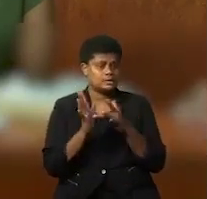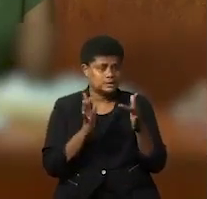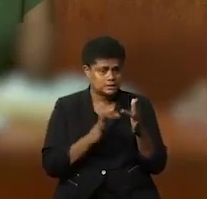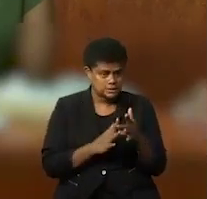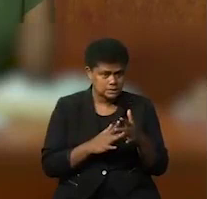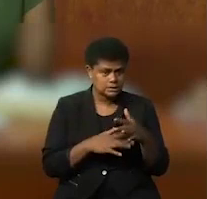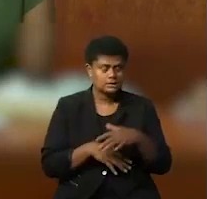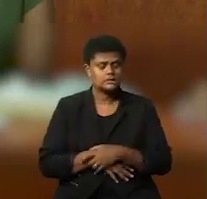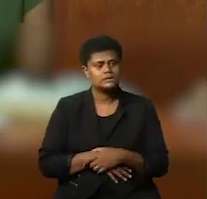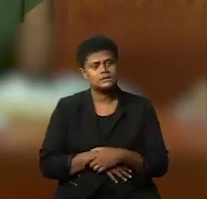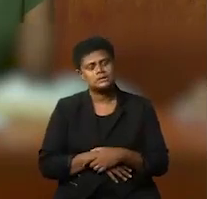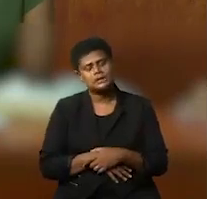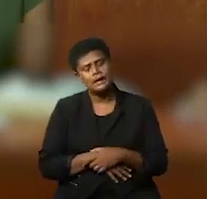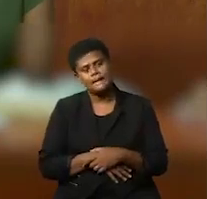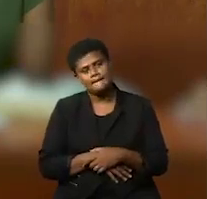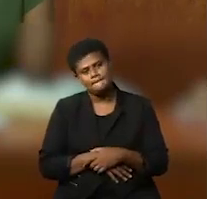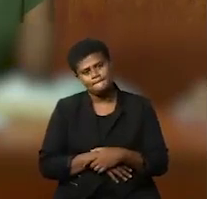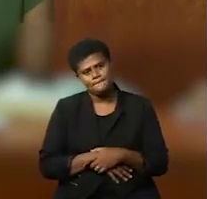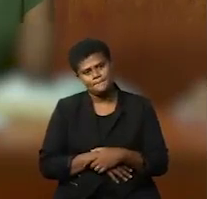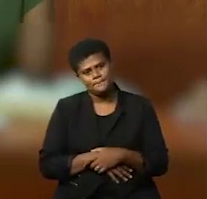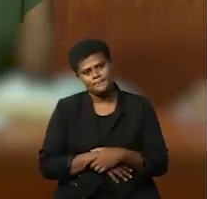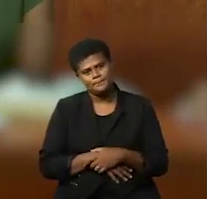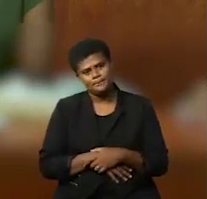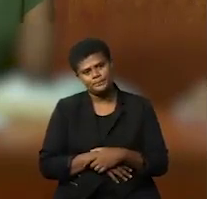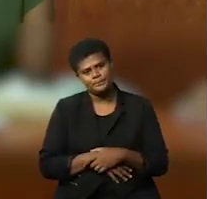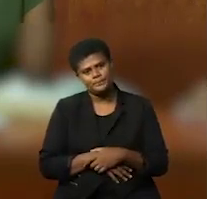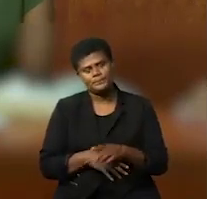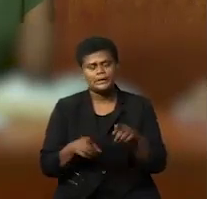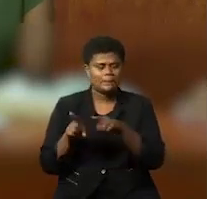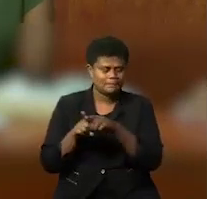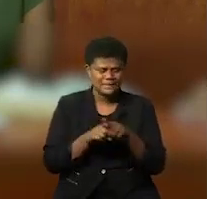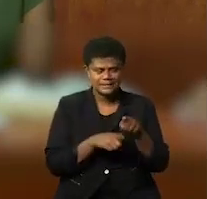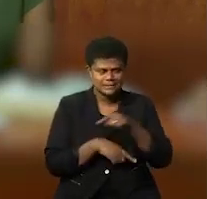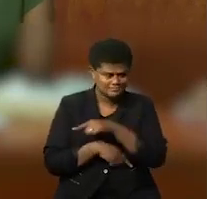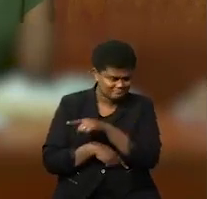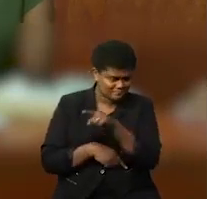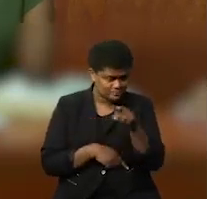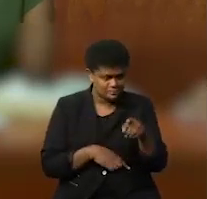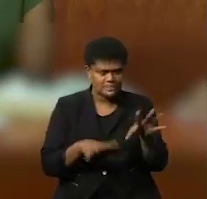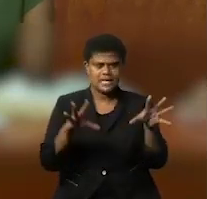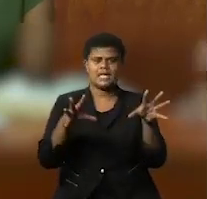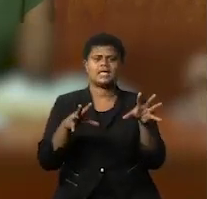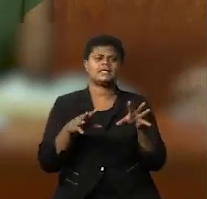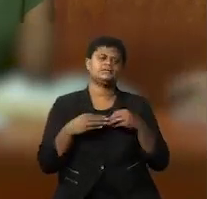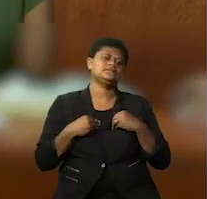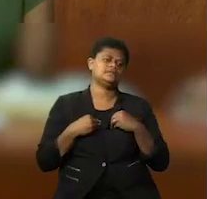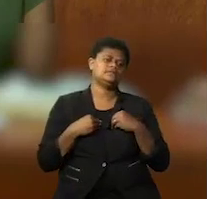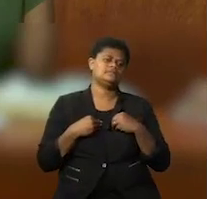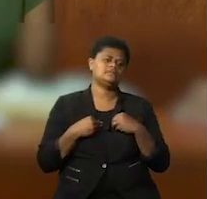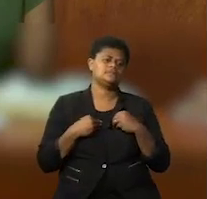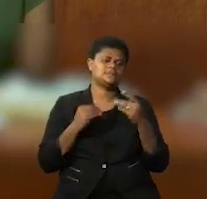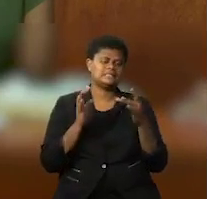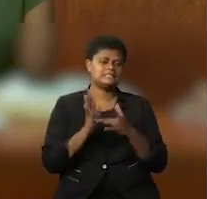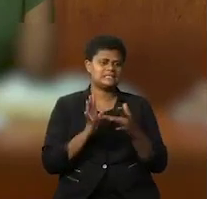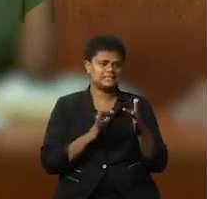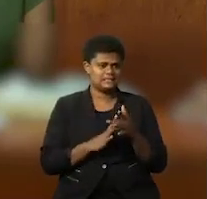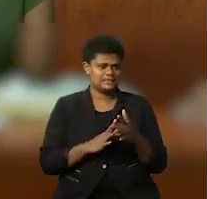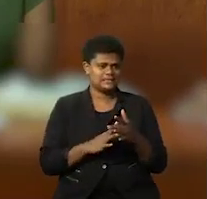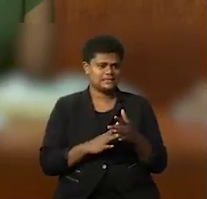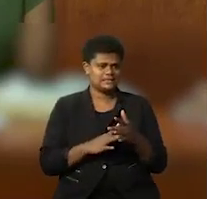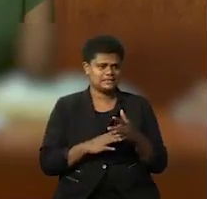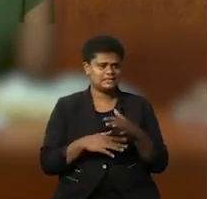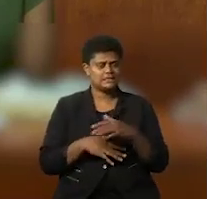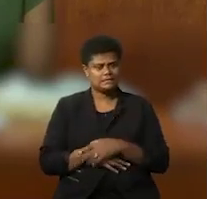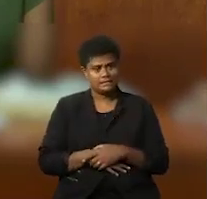Savior. But one thing you need to understand as well, that you are also accepting him totally. He